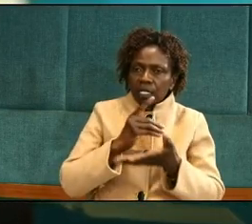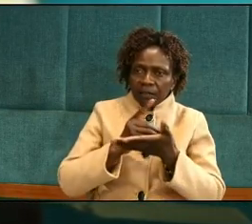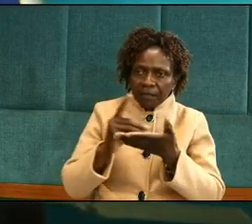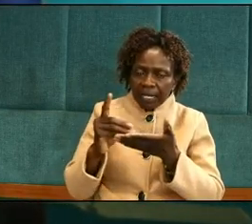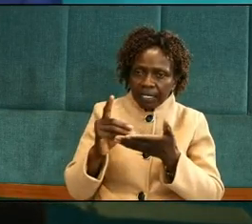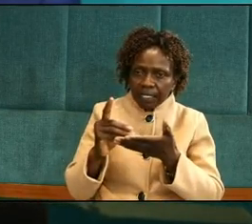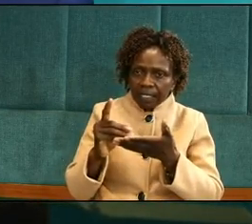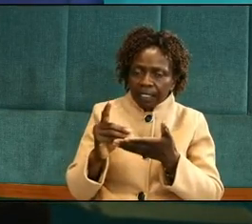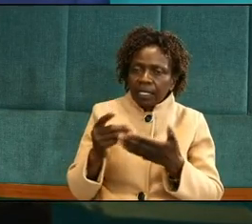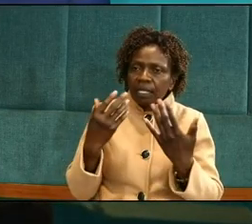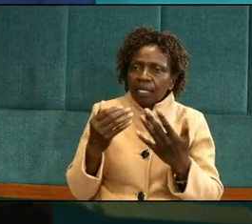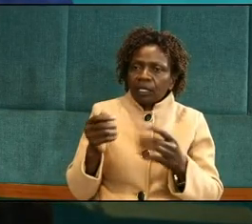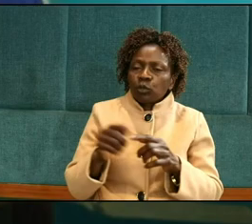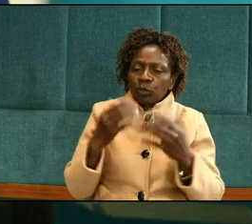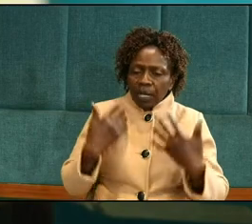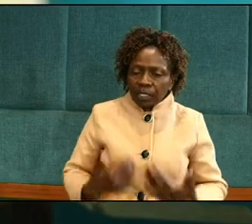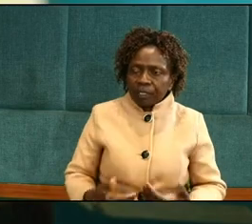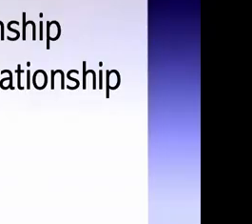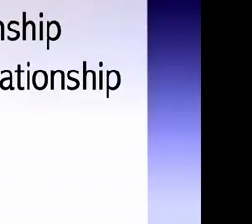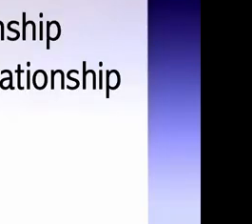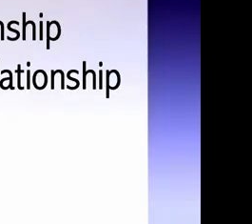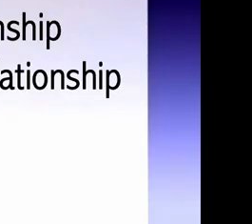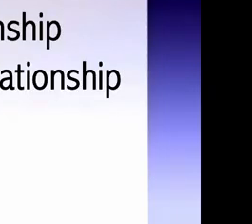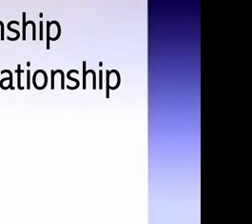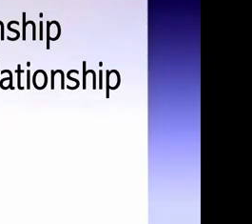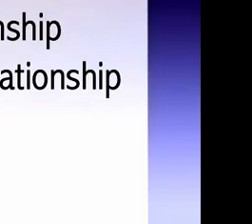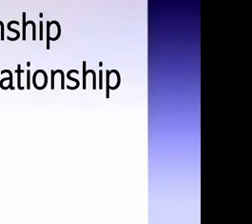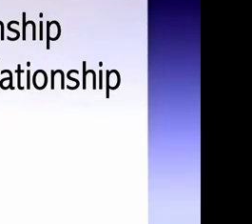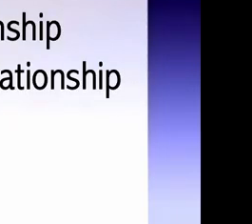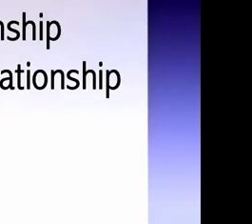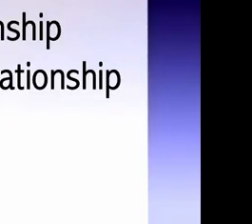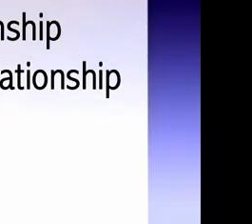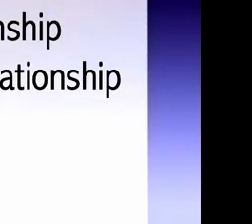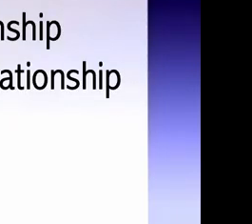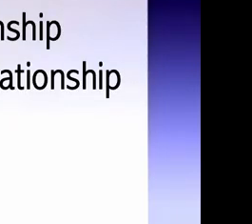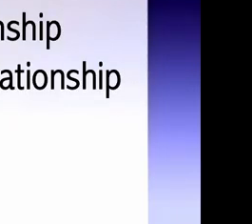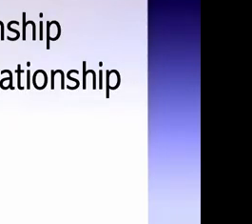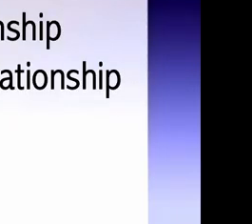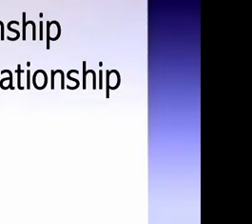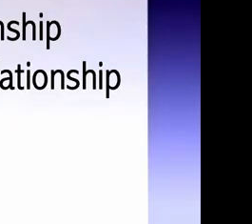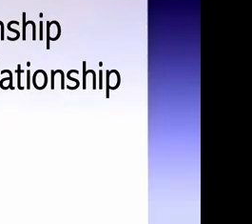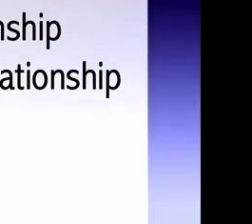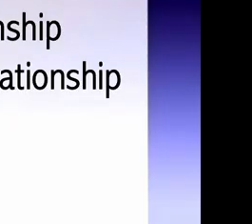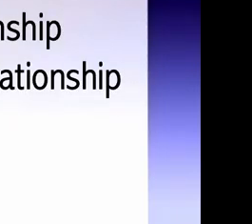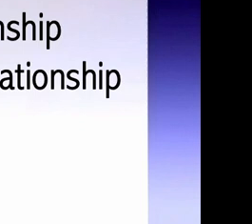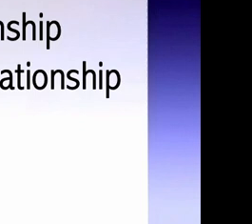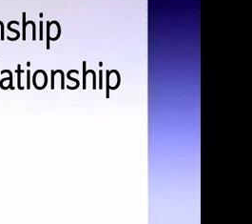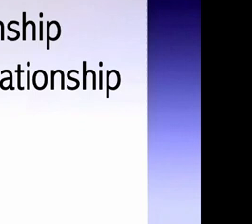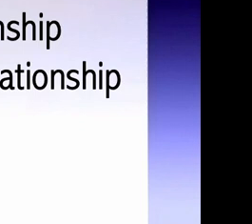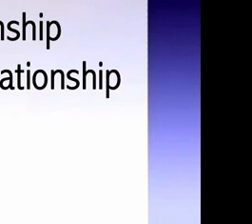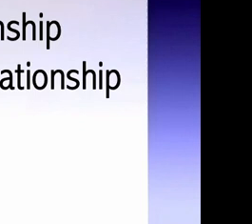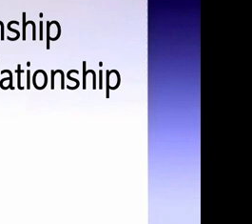to humanity. Biblical estimate of marriage or relationship must be viewed through the